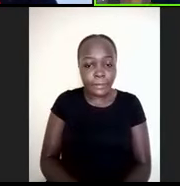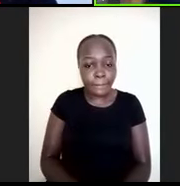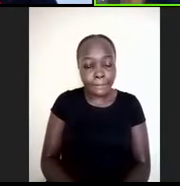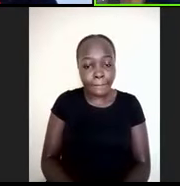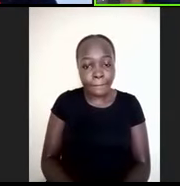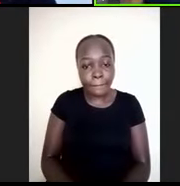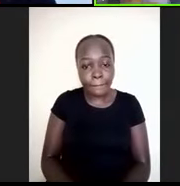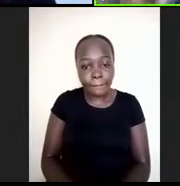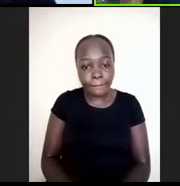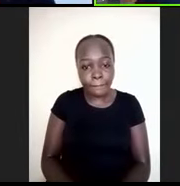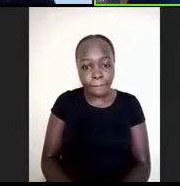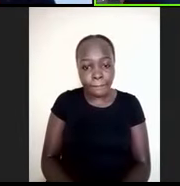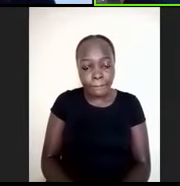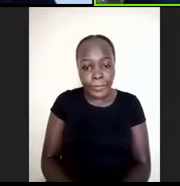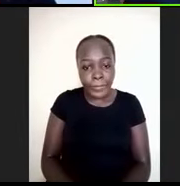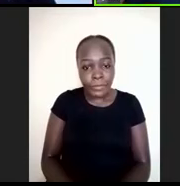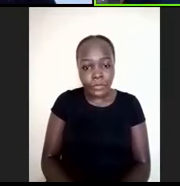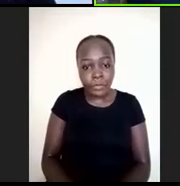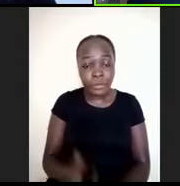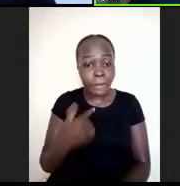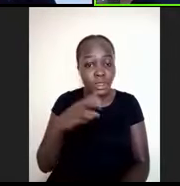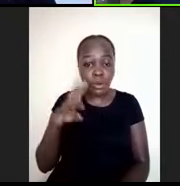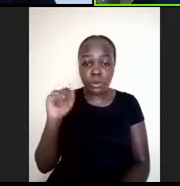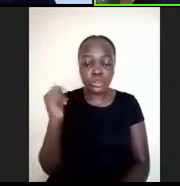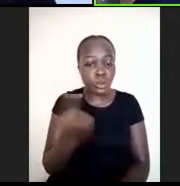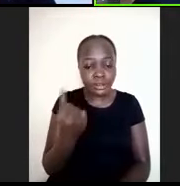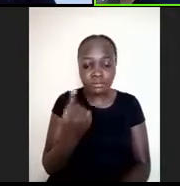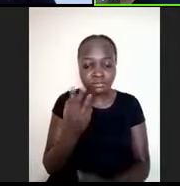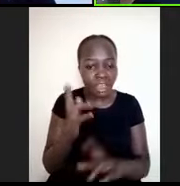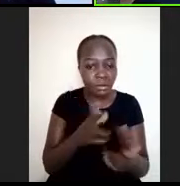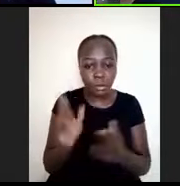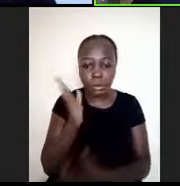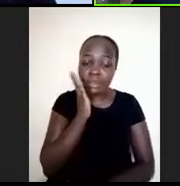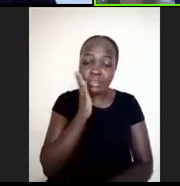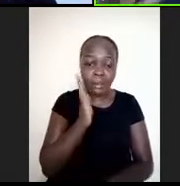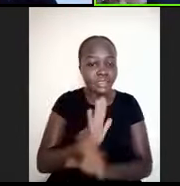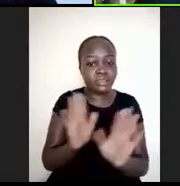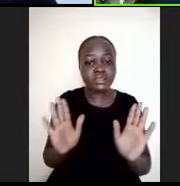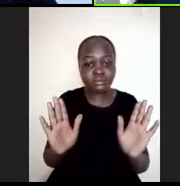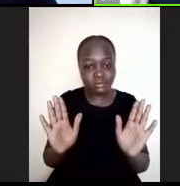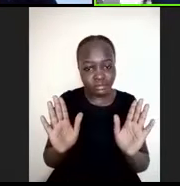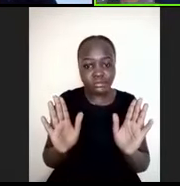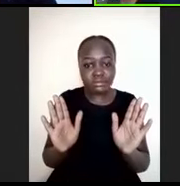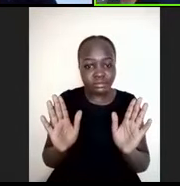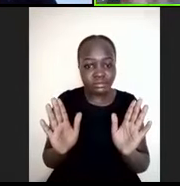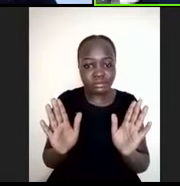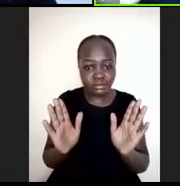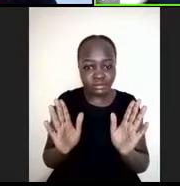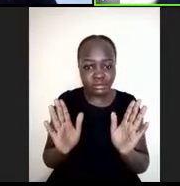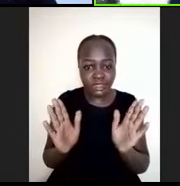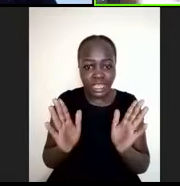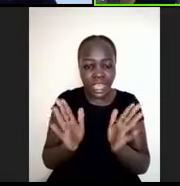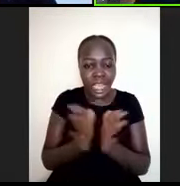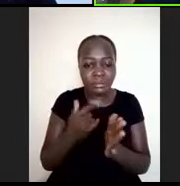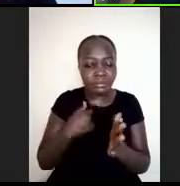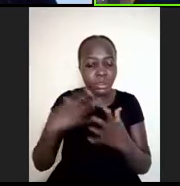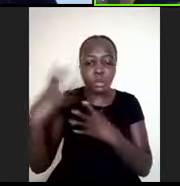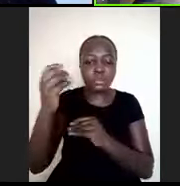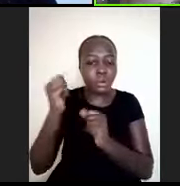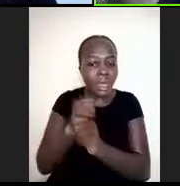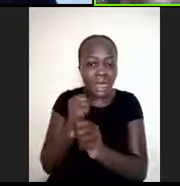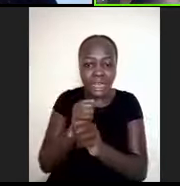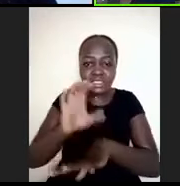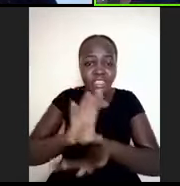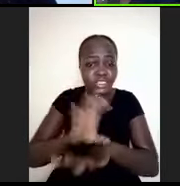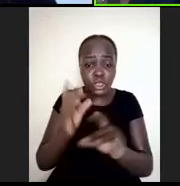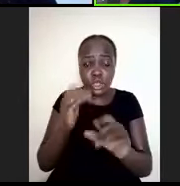I was just your regular mom, and I would just go to work, go to church, and just do the normal